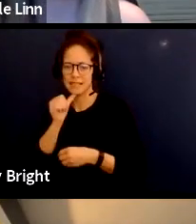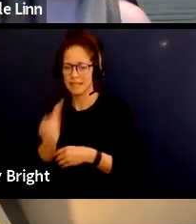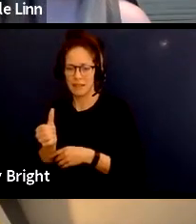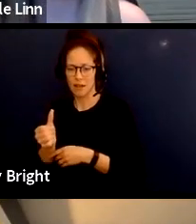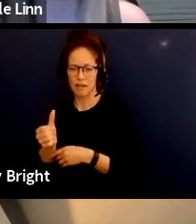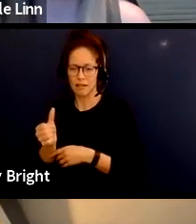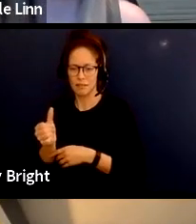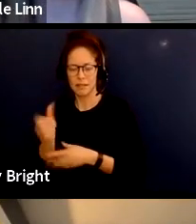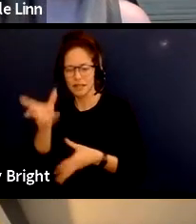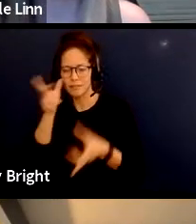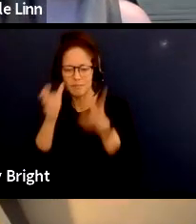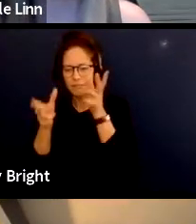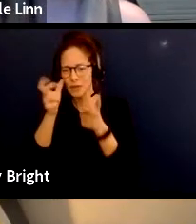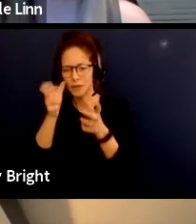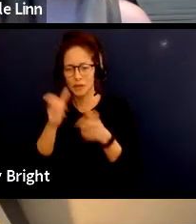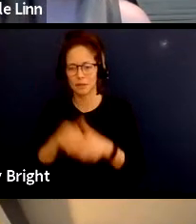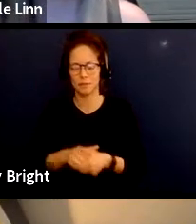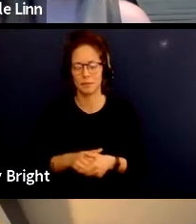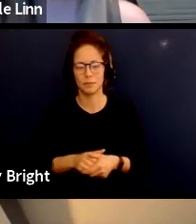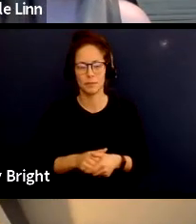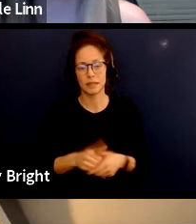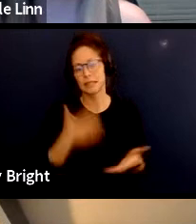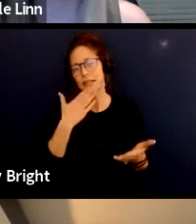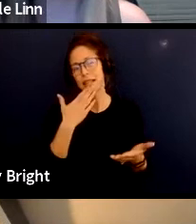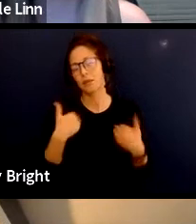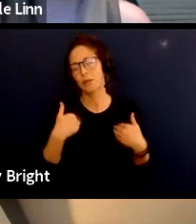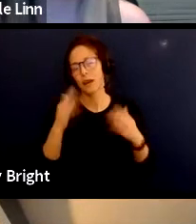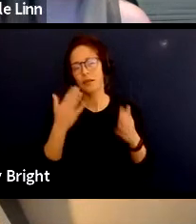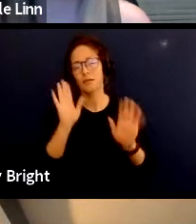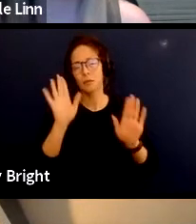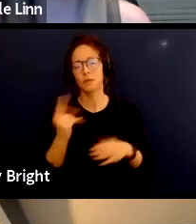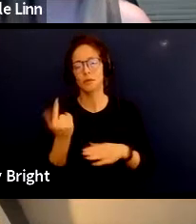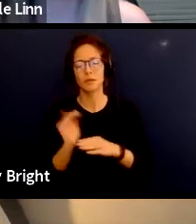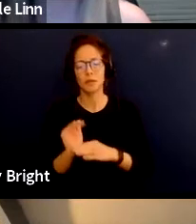reduced. Thank you and have a good evening.